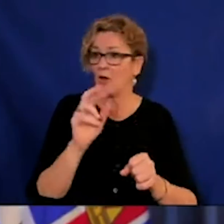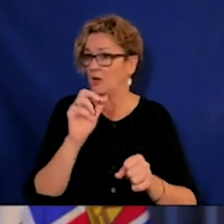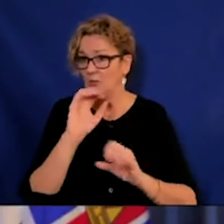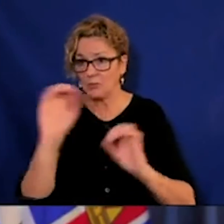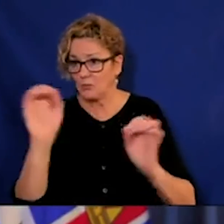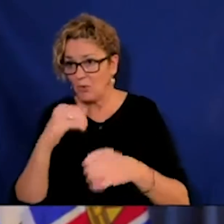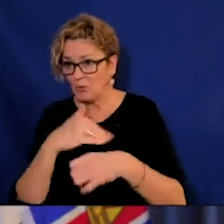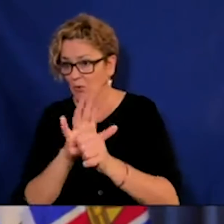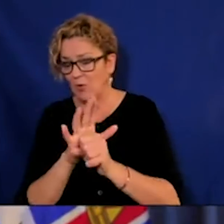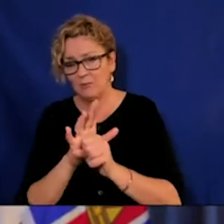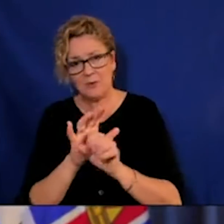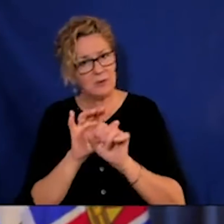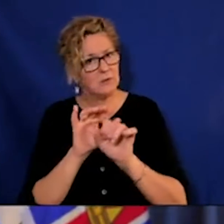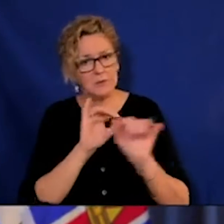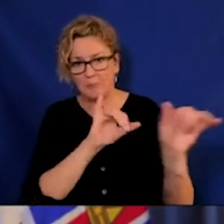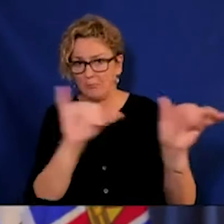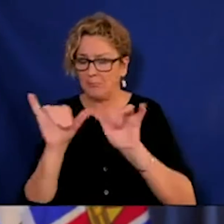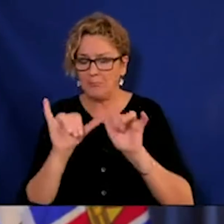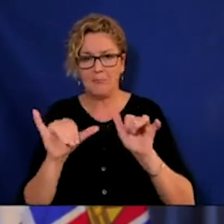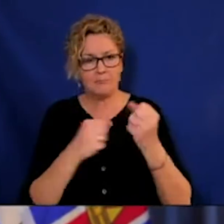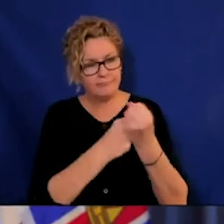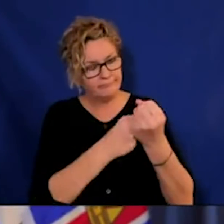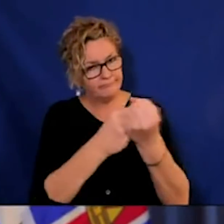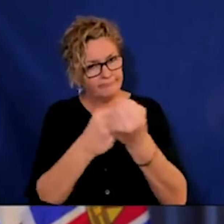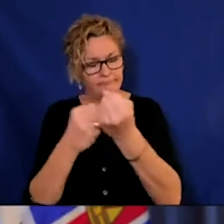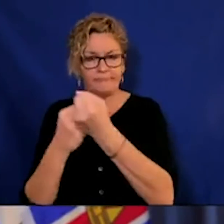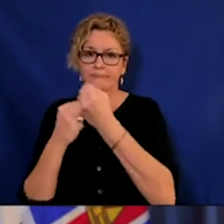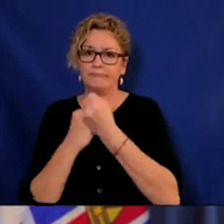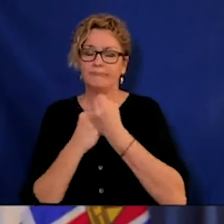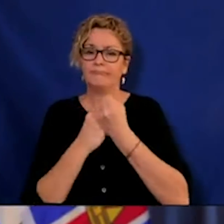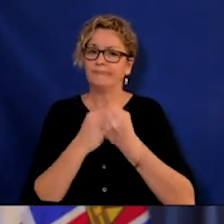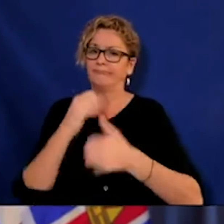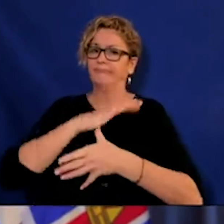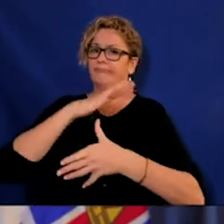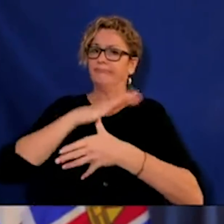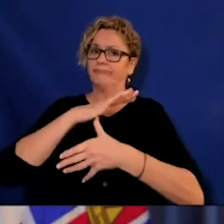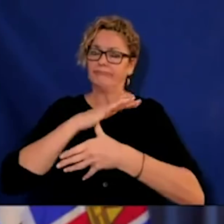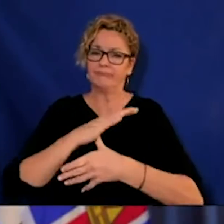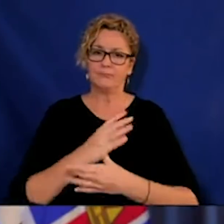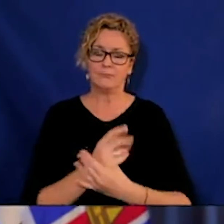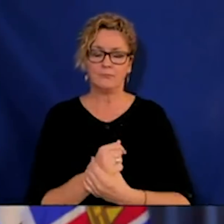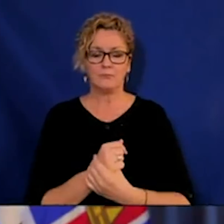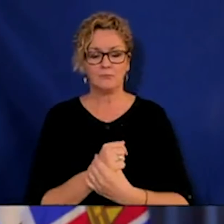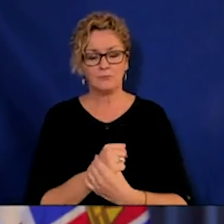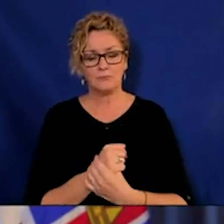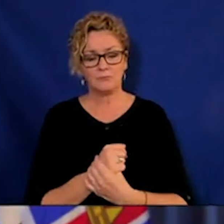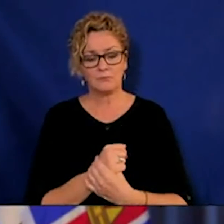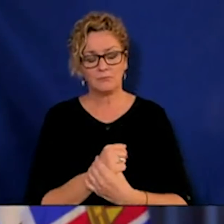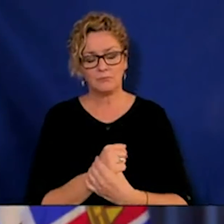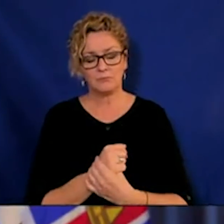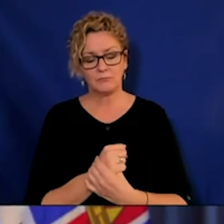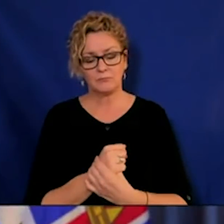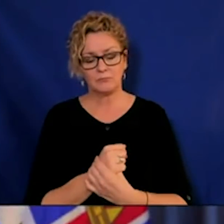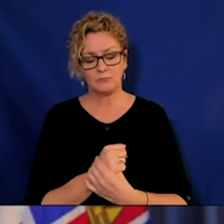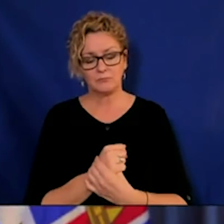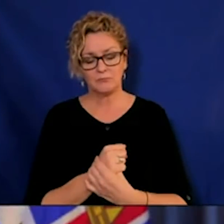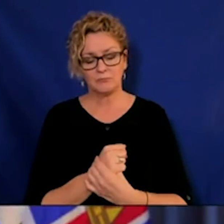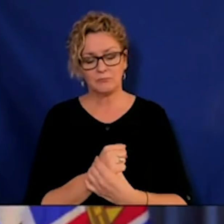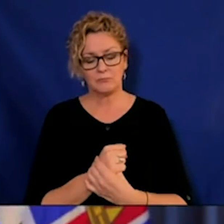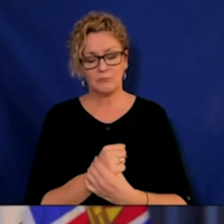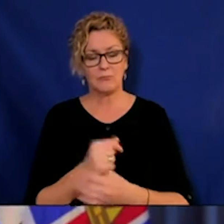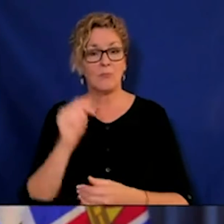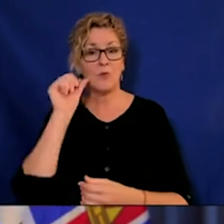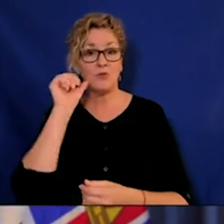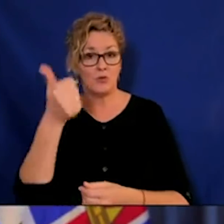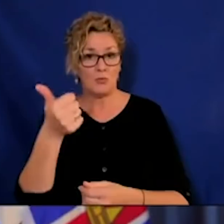say in conclusion that I think this is a moment. Just one more thing before I say that I will